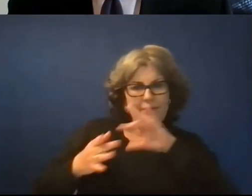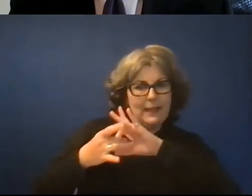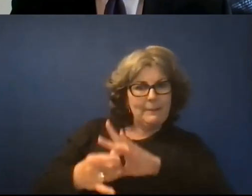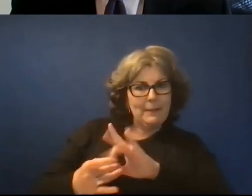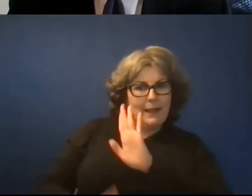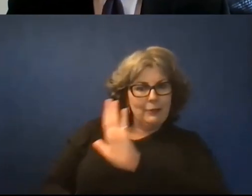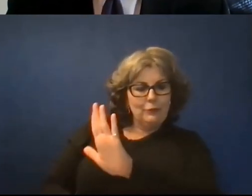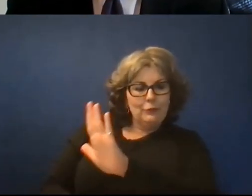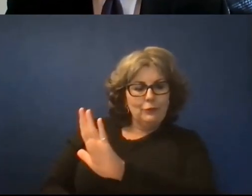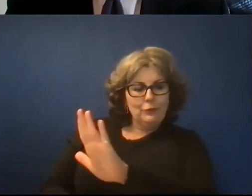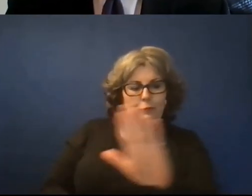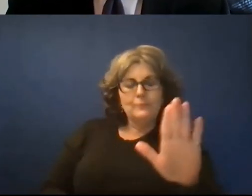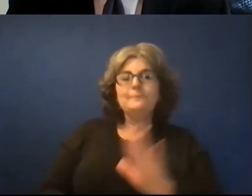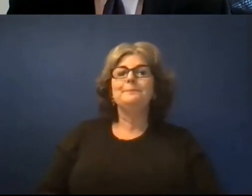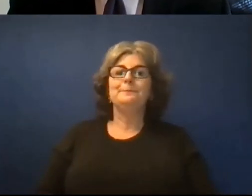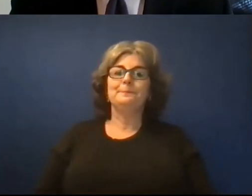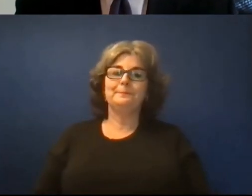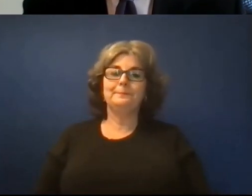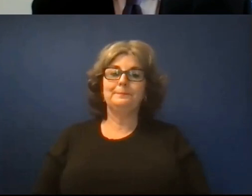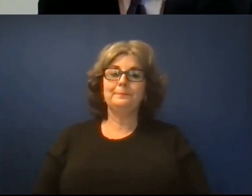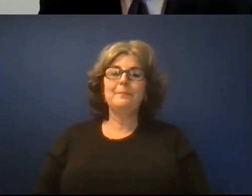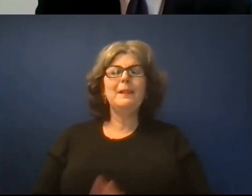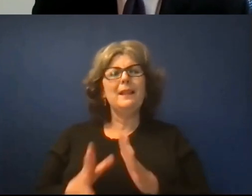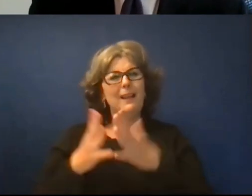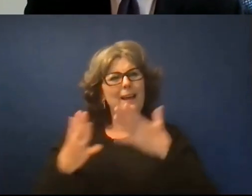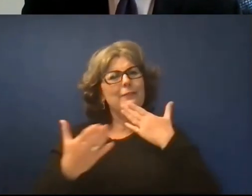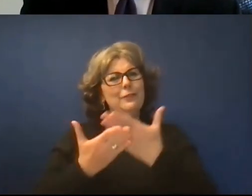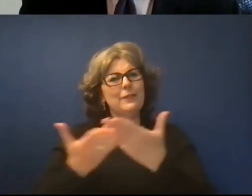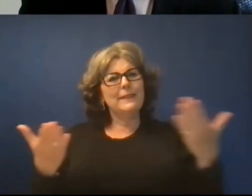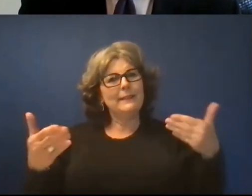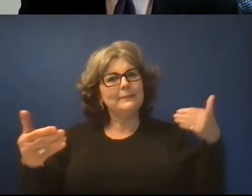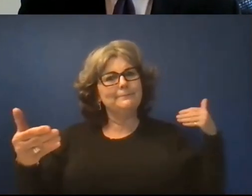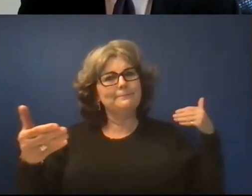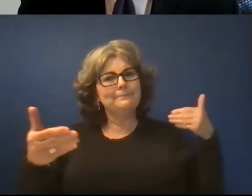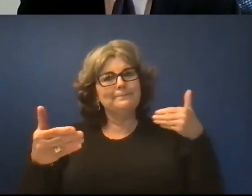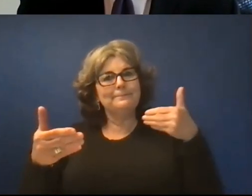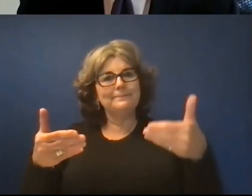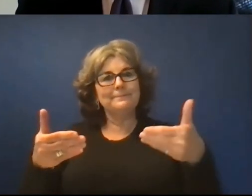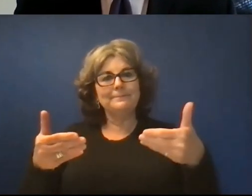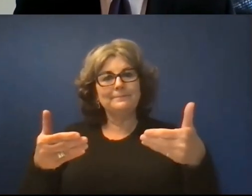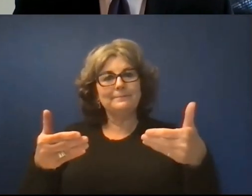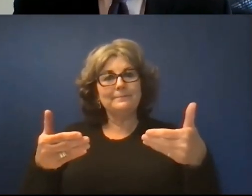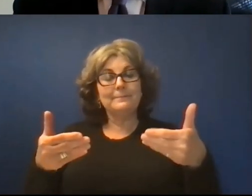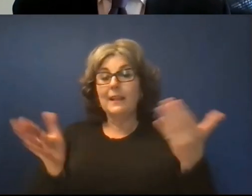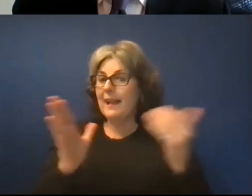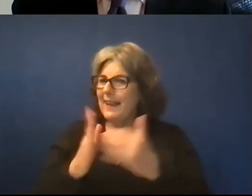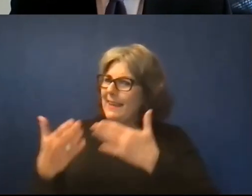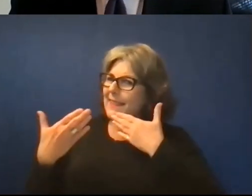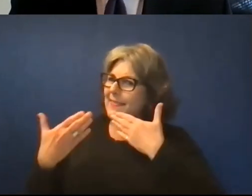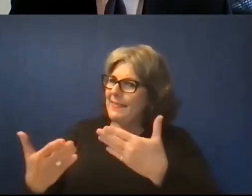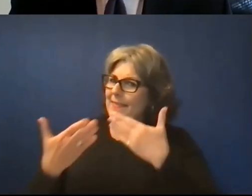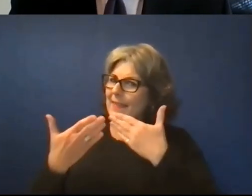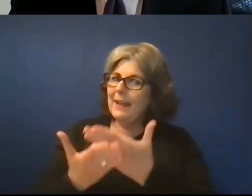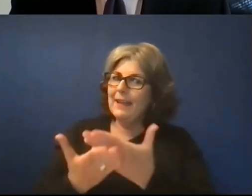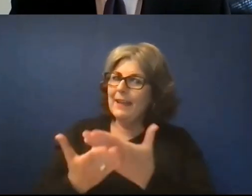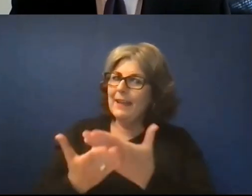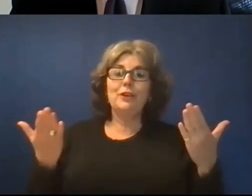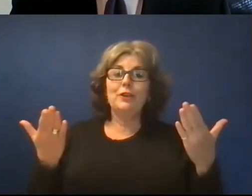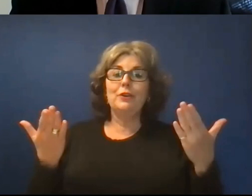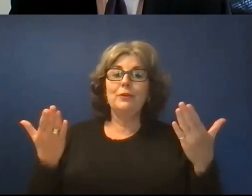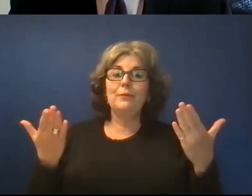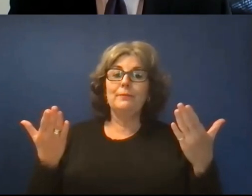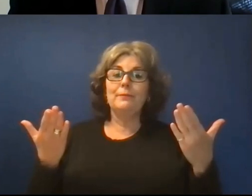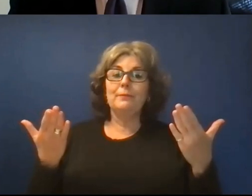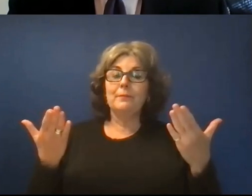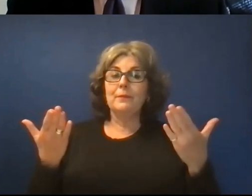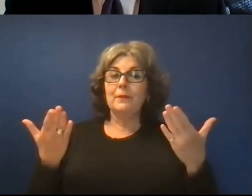exact career path. But we have a lot of good stuff coming. Okay. Once again, thank you very much. And we will